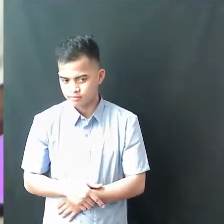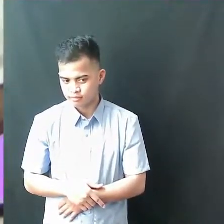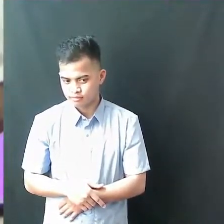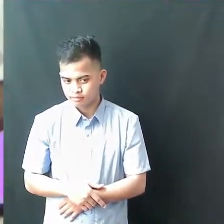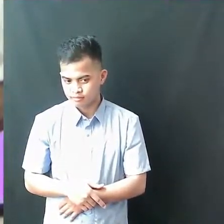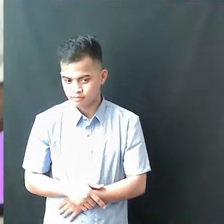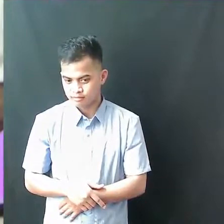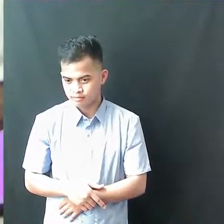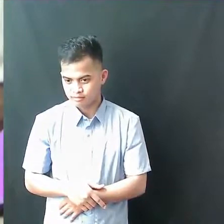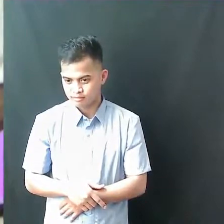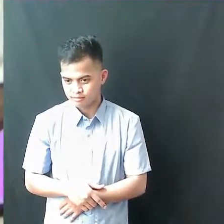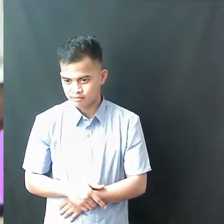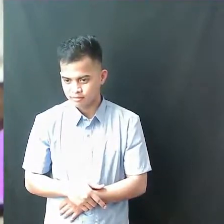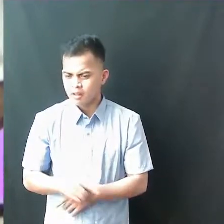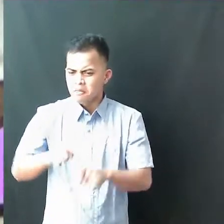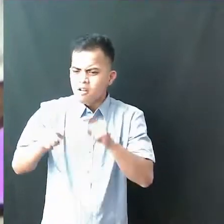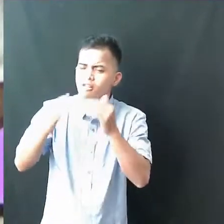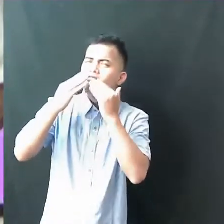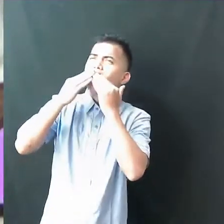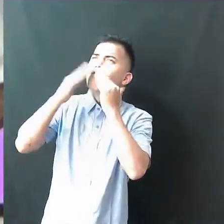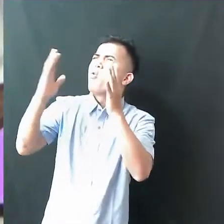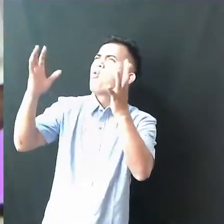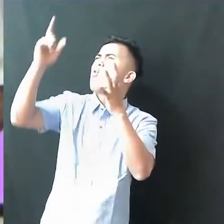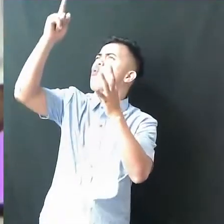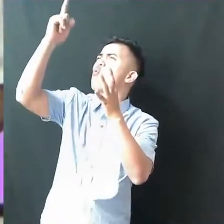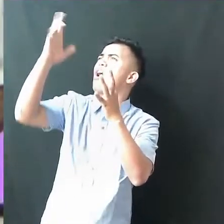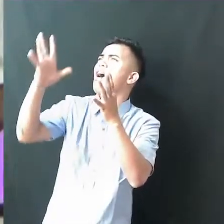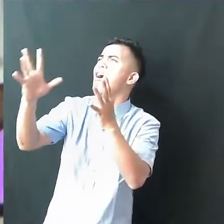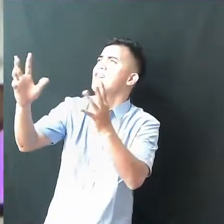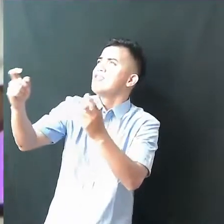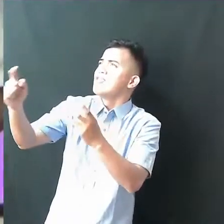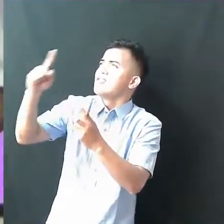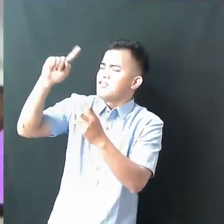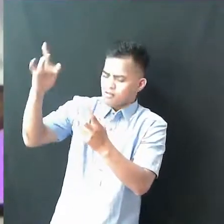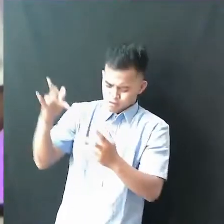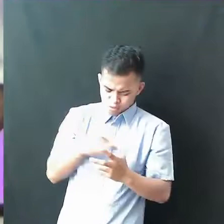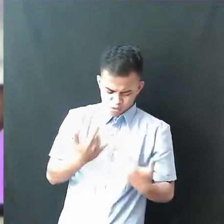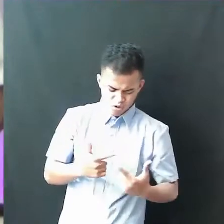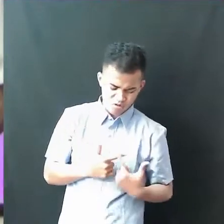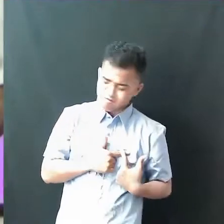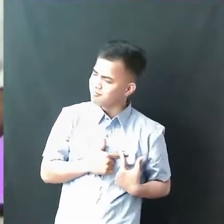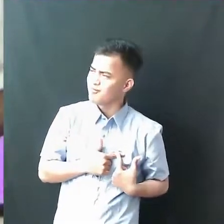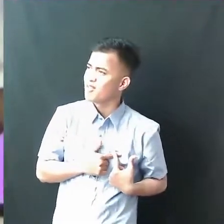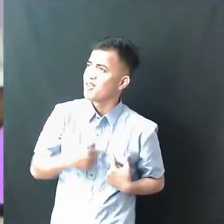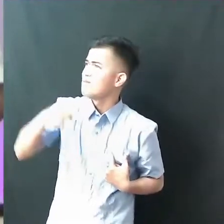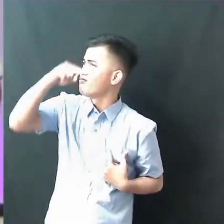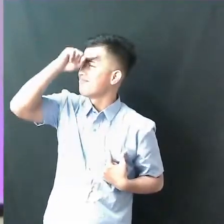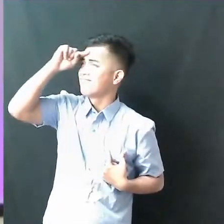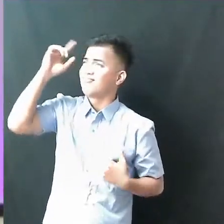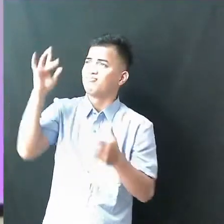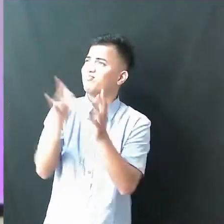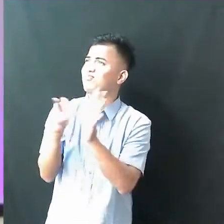But thanks be to God, which giveth us the victory through our Lord Jesus Christ.